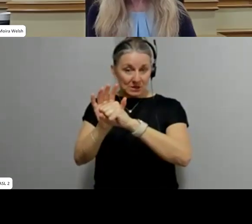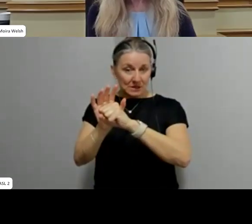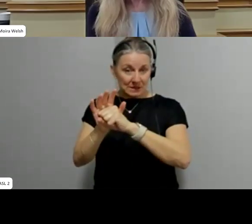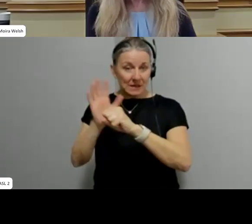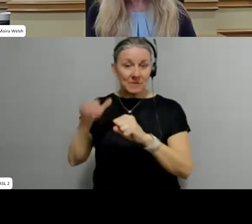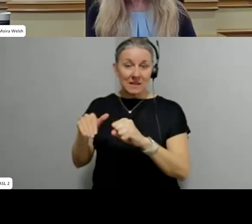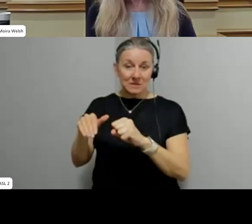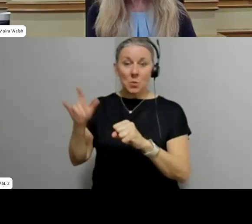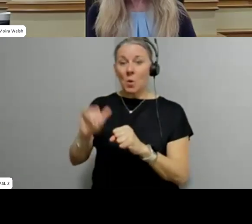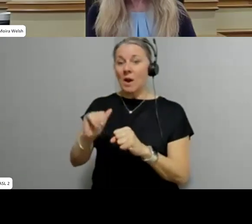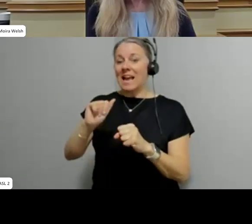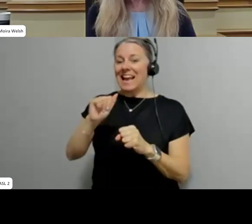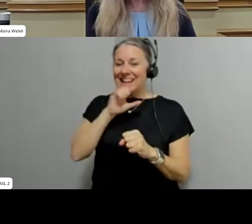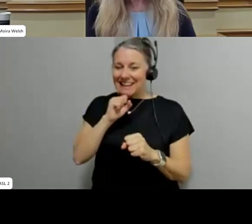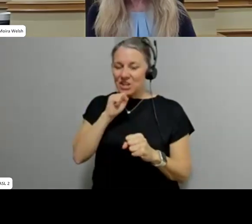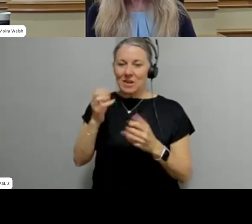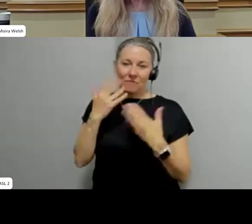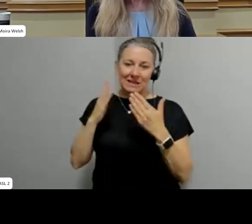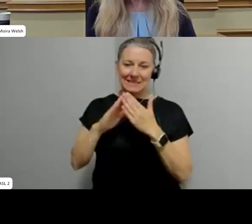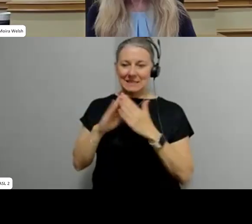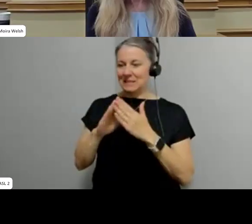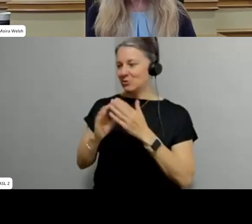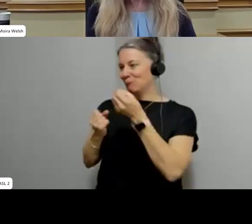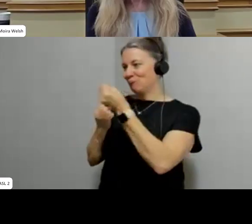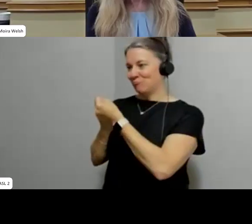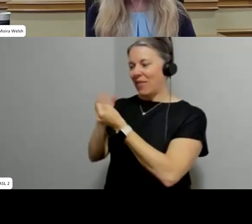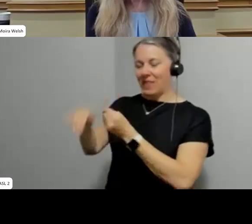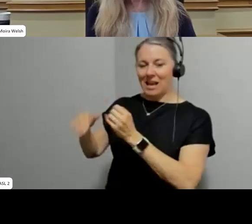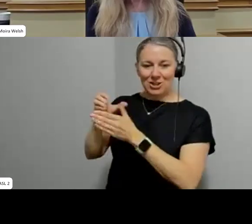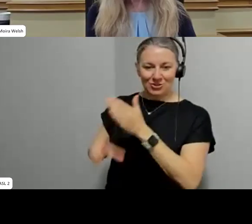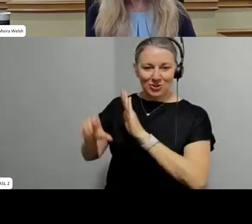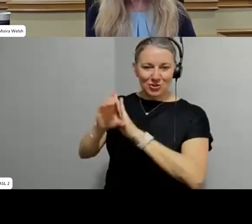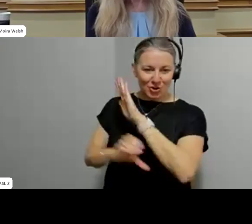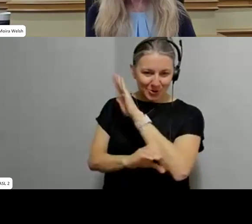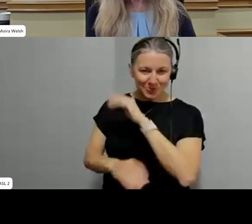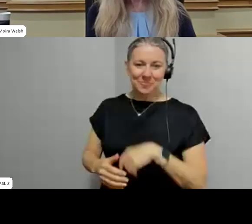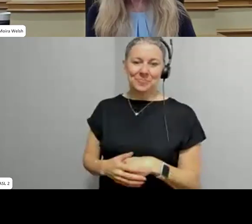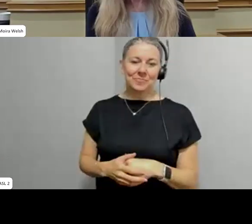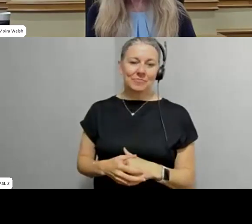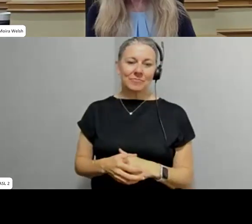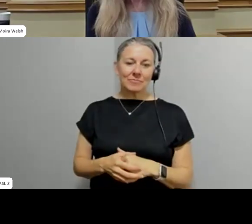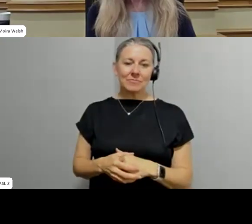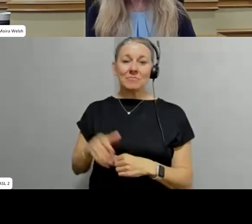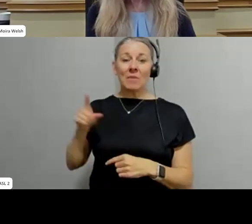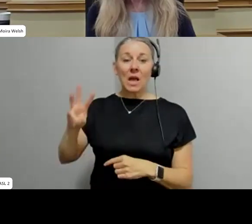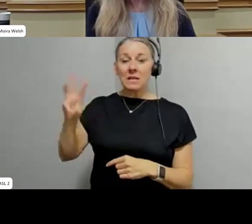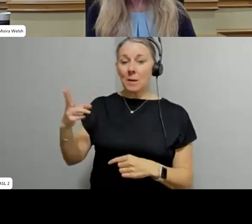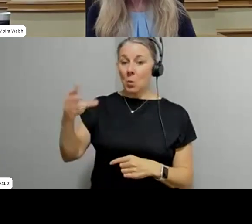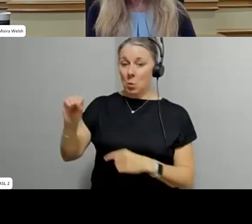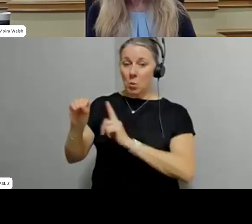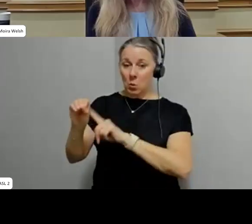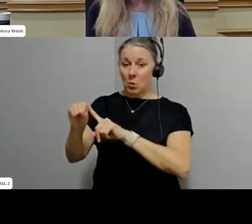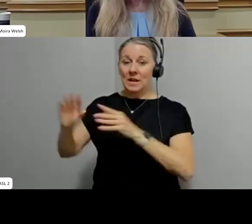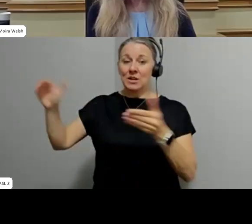based. Simultaneously, the World Health Organization introduced the concept of age-friendly regarding healthcare centers, and